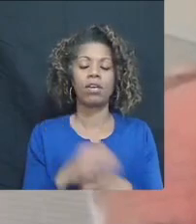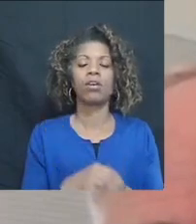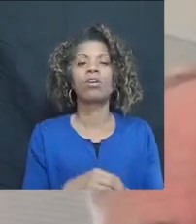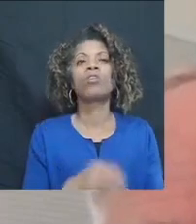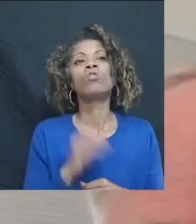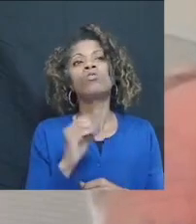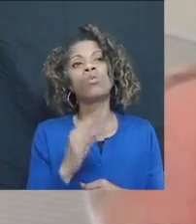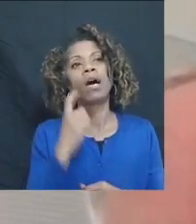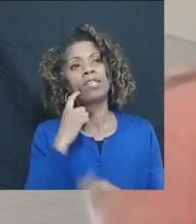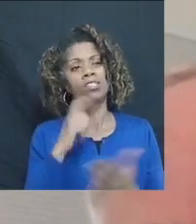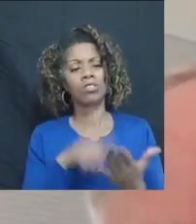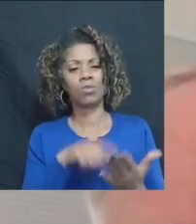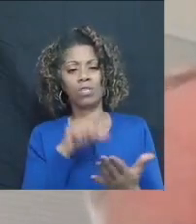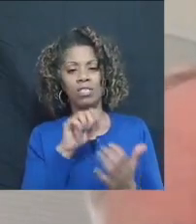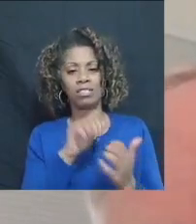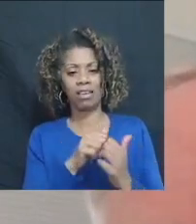communications.